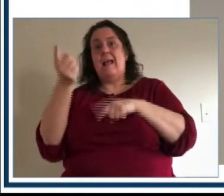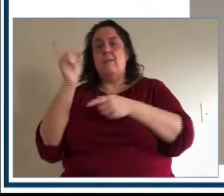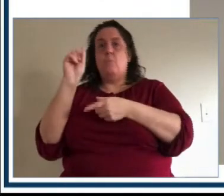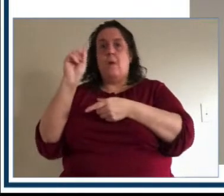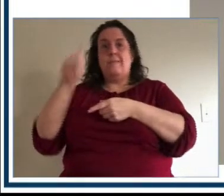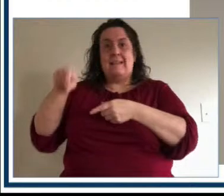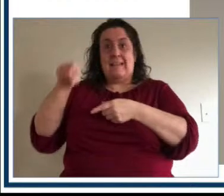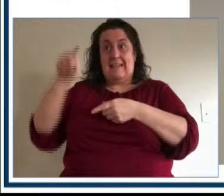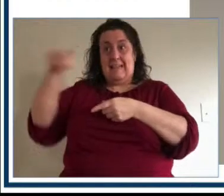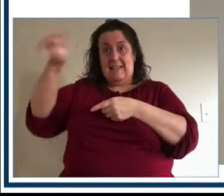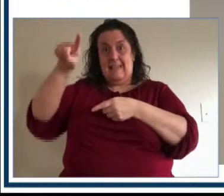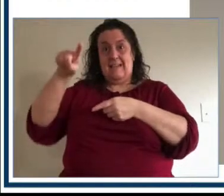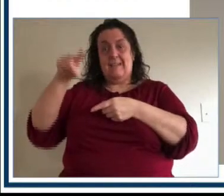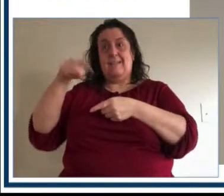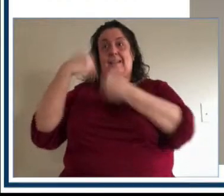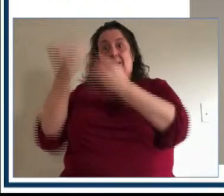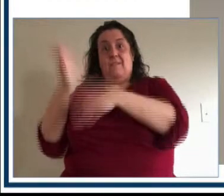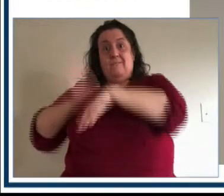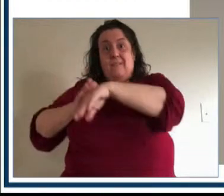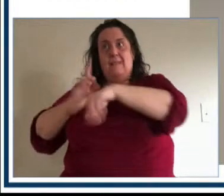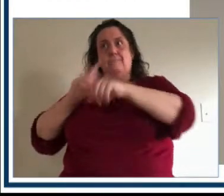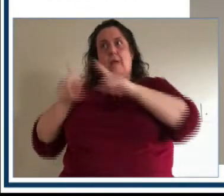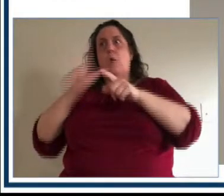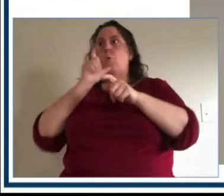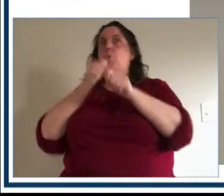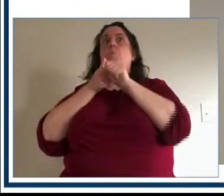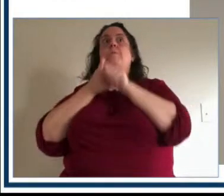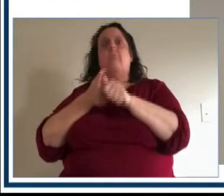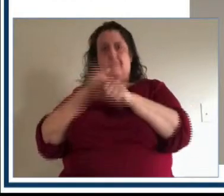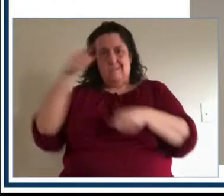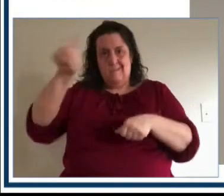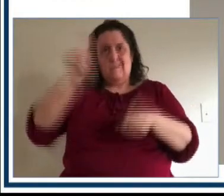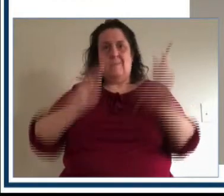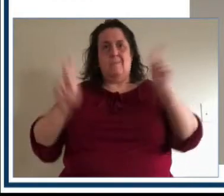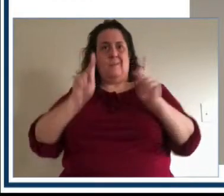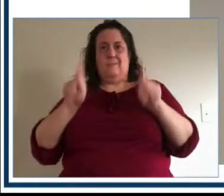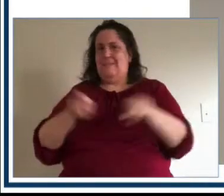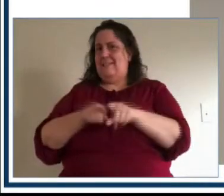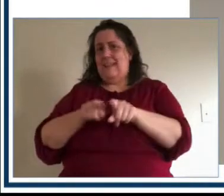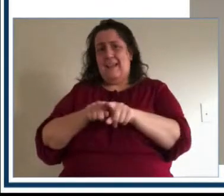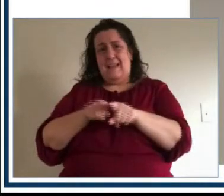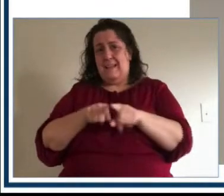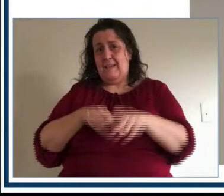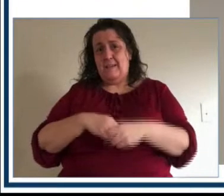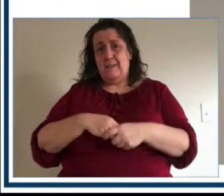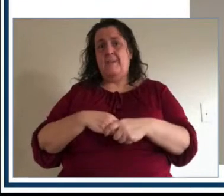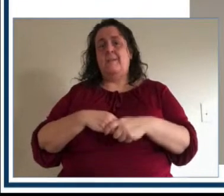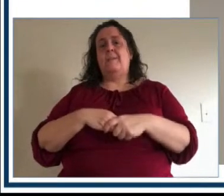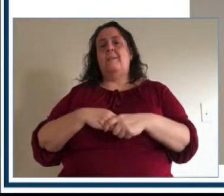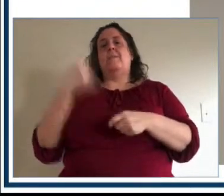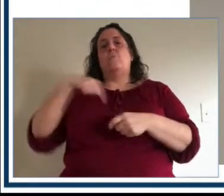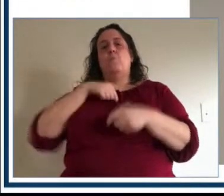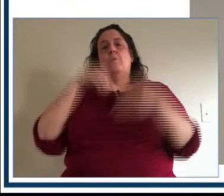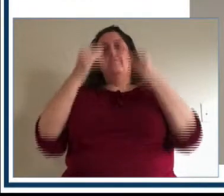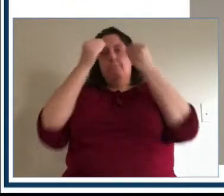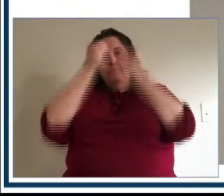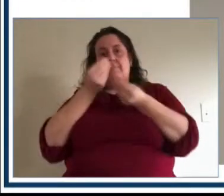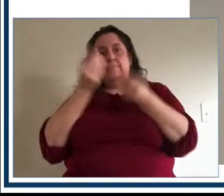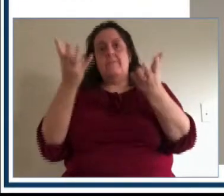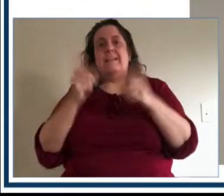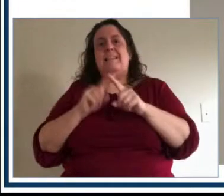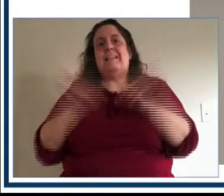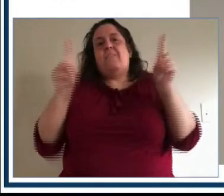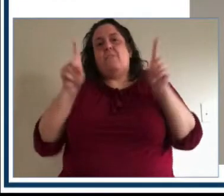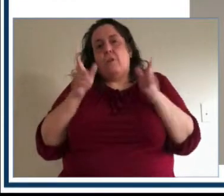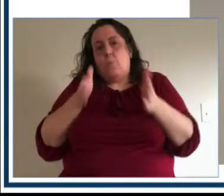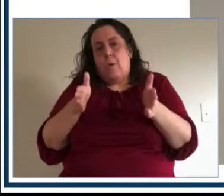then to do that. That hasn't changed. So this is where we need Nova Scotia. We're just delivering that information in a different way to make sure